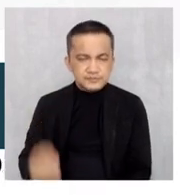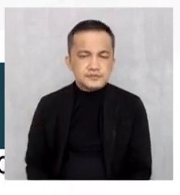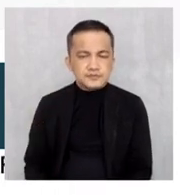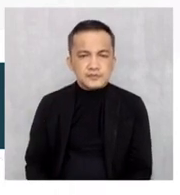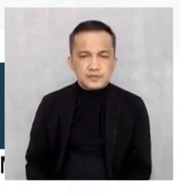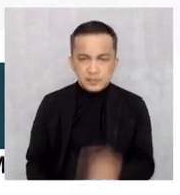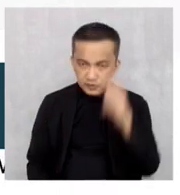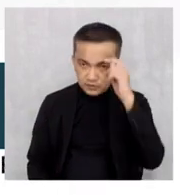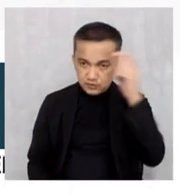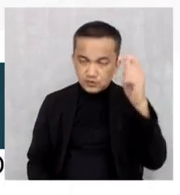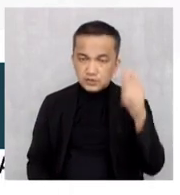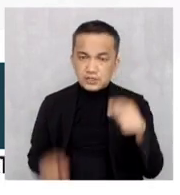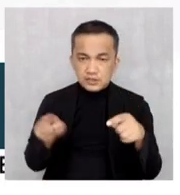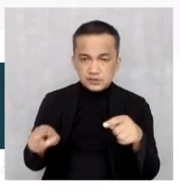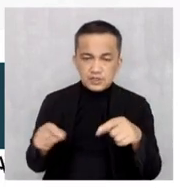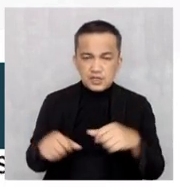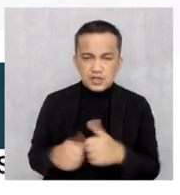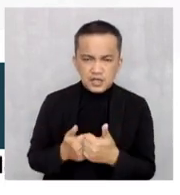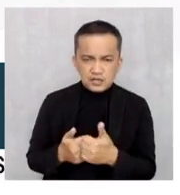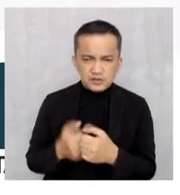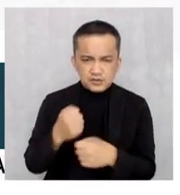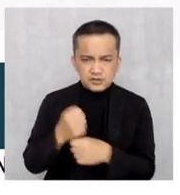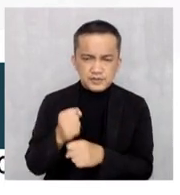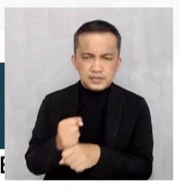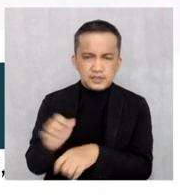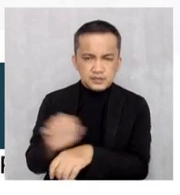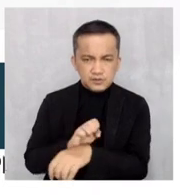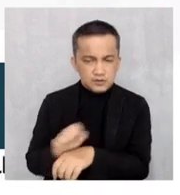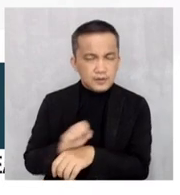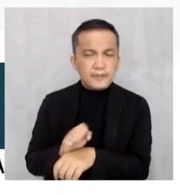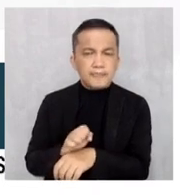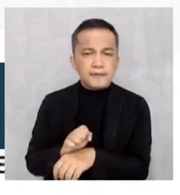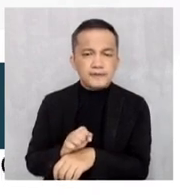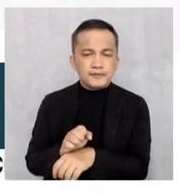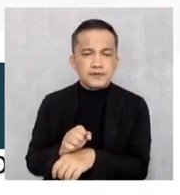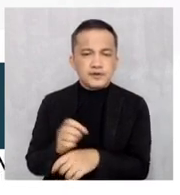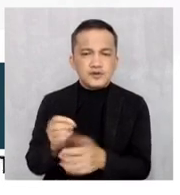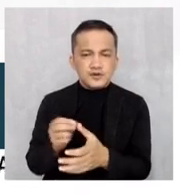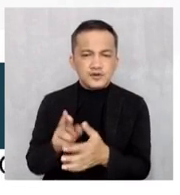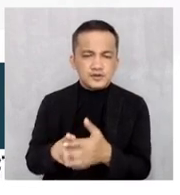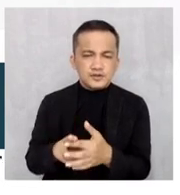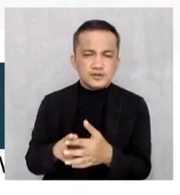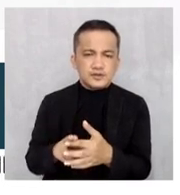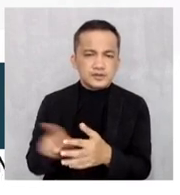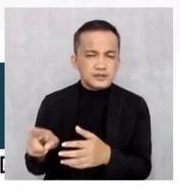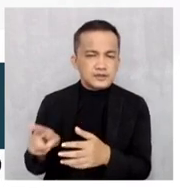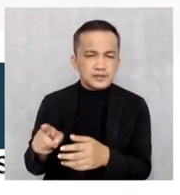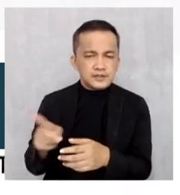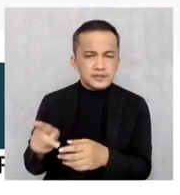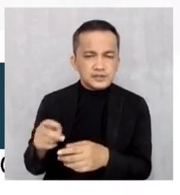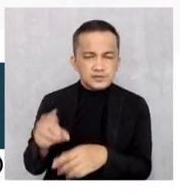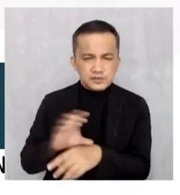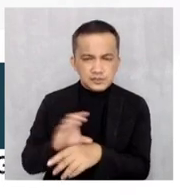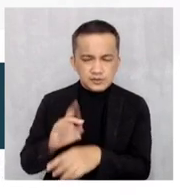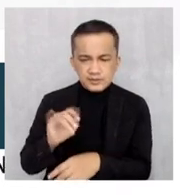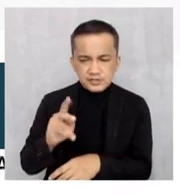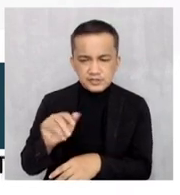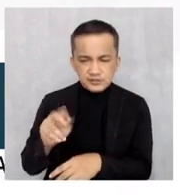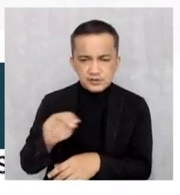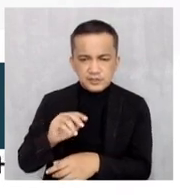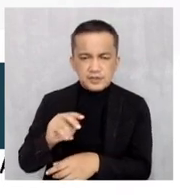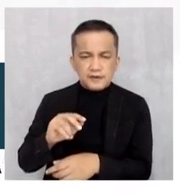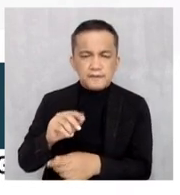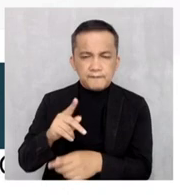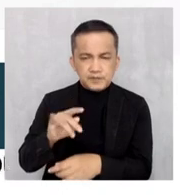really here is how do we actually make the entrepreneur or the commercialization piece the centerpiece of the innovation agenda of